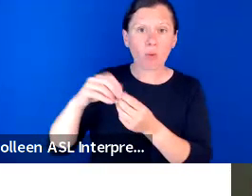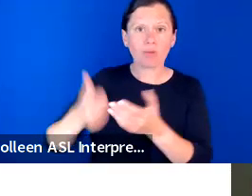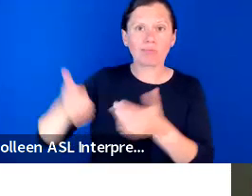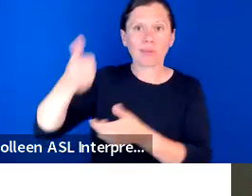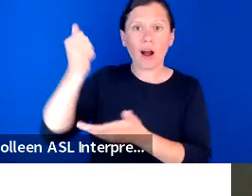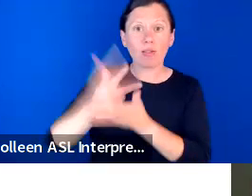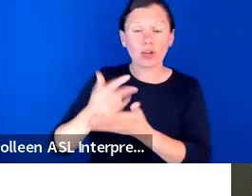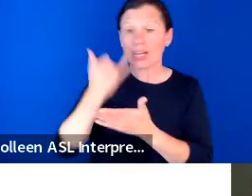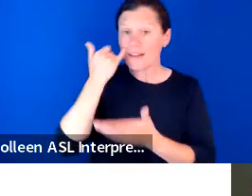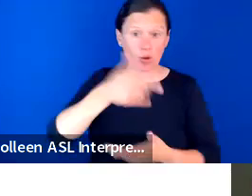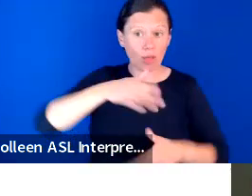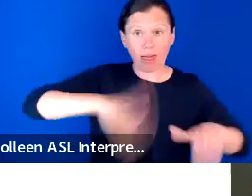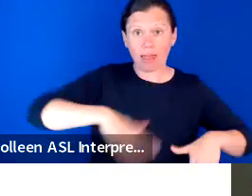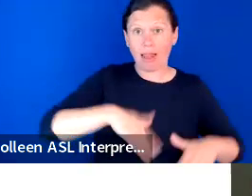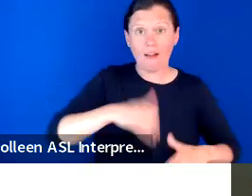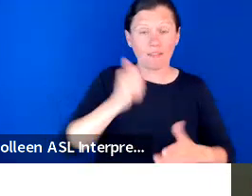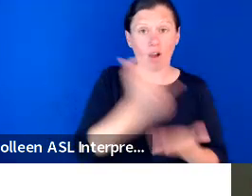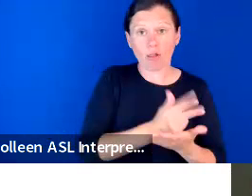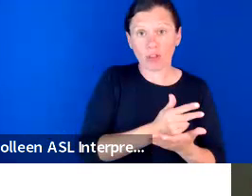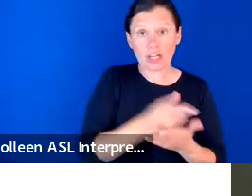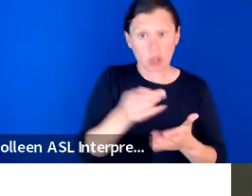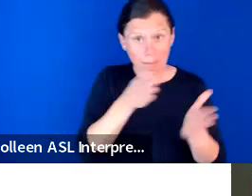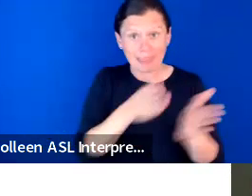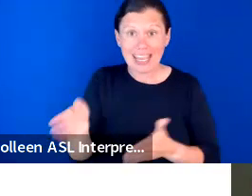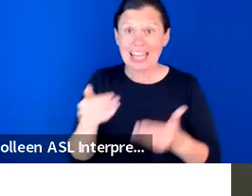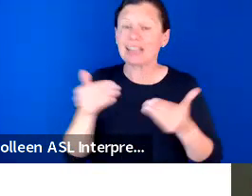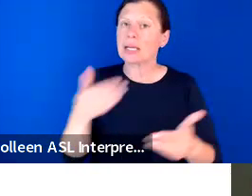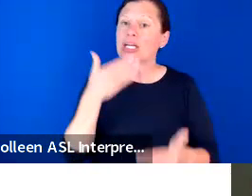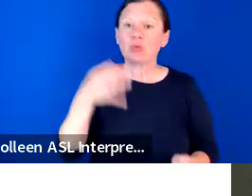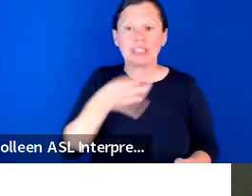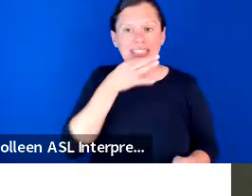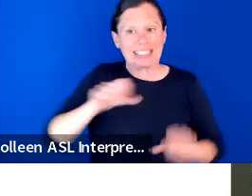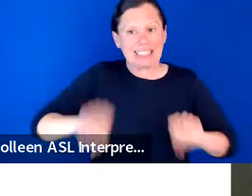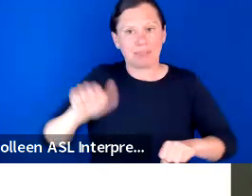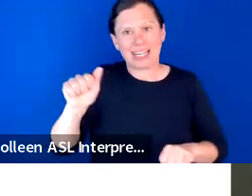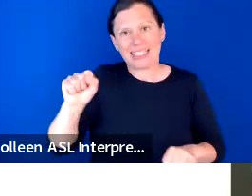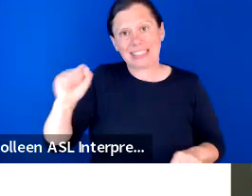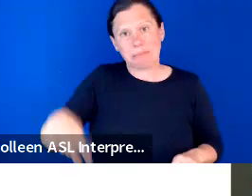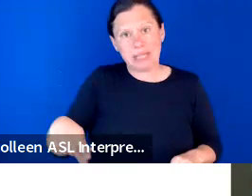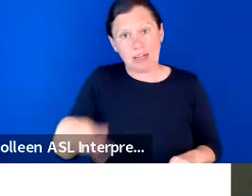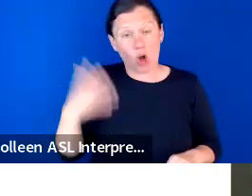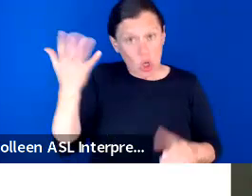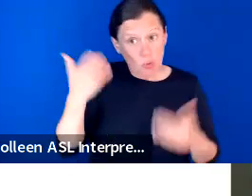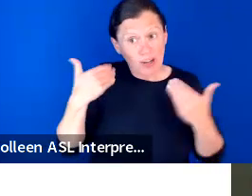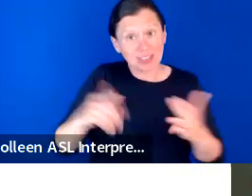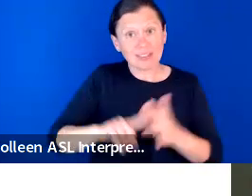plan to, it's important to submit it as soon as possible to ensure your effective date is as early as possible.